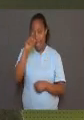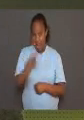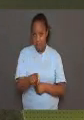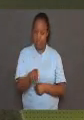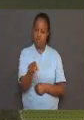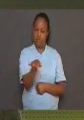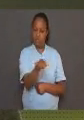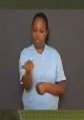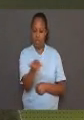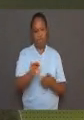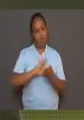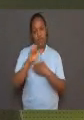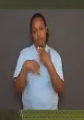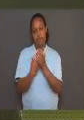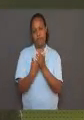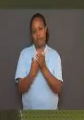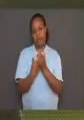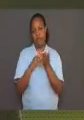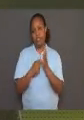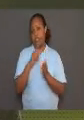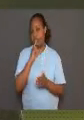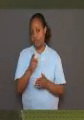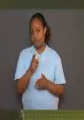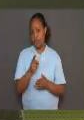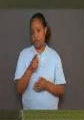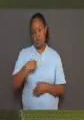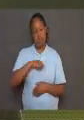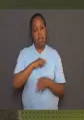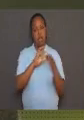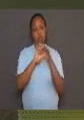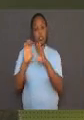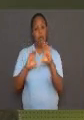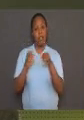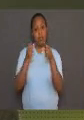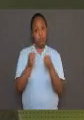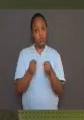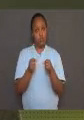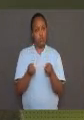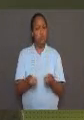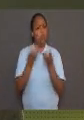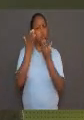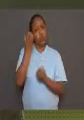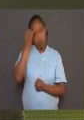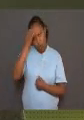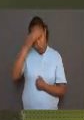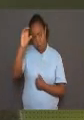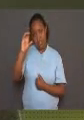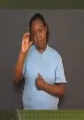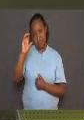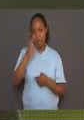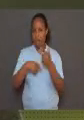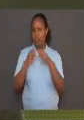as others. We associate a number of concepts with